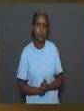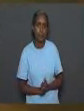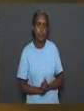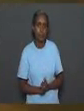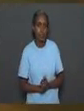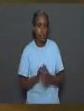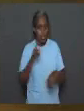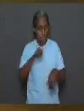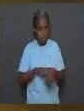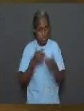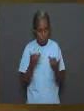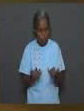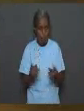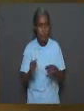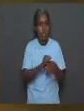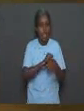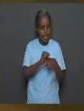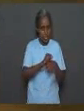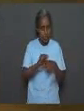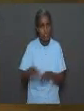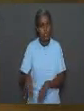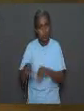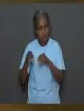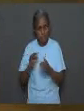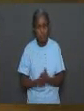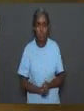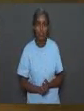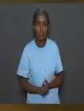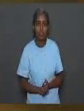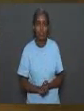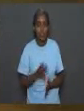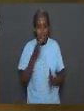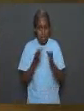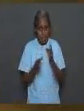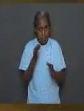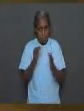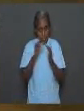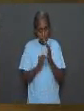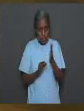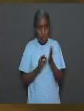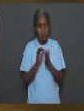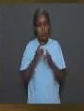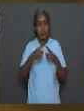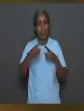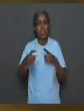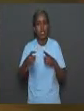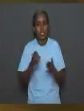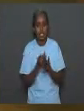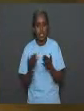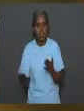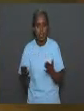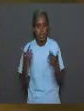It is time now for an activity, students. If the odds against an event